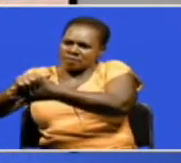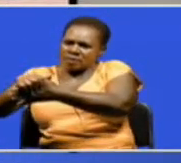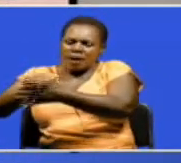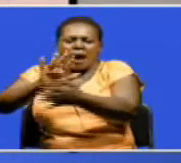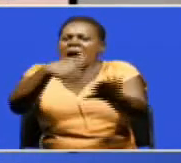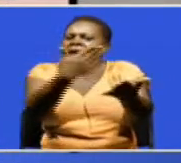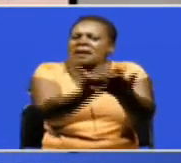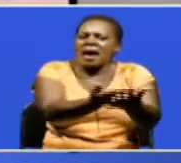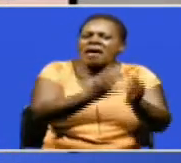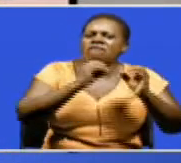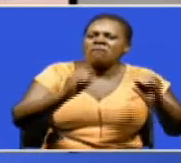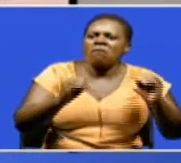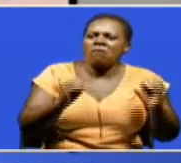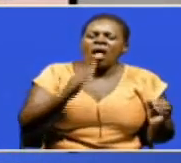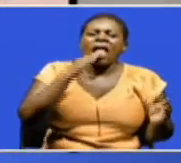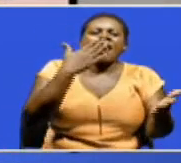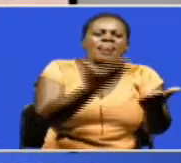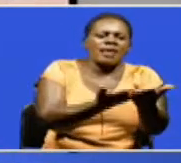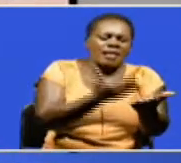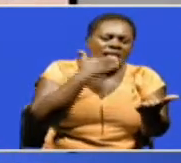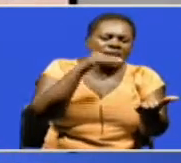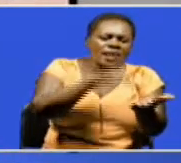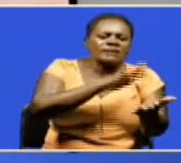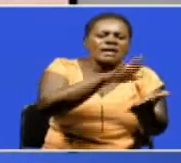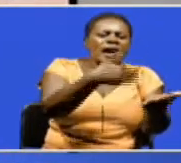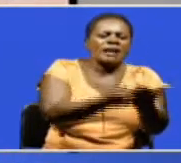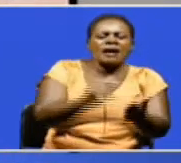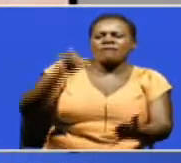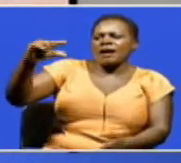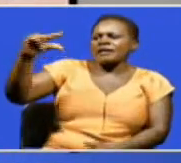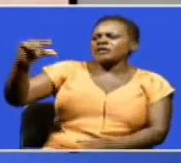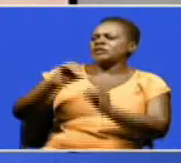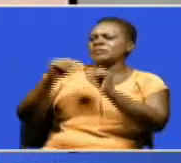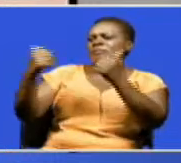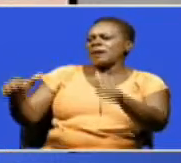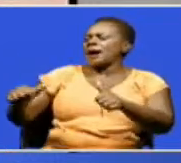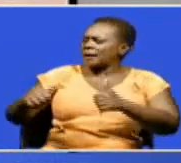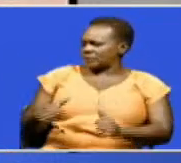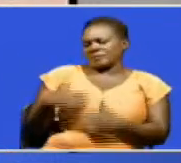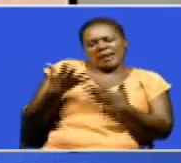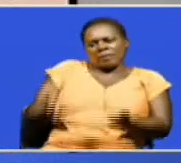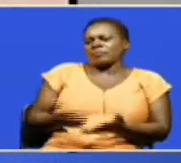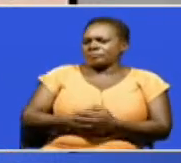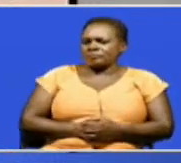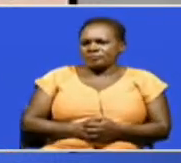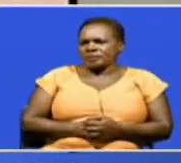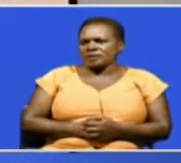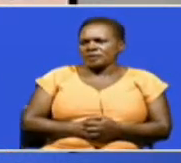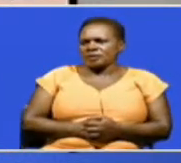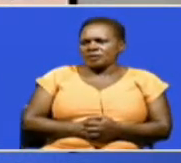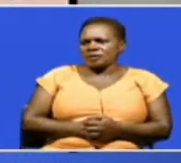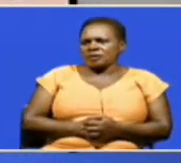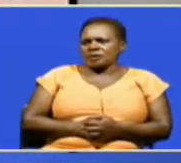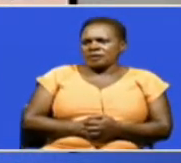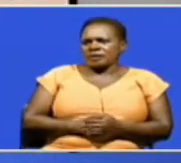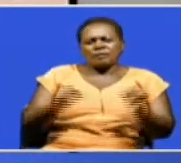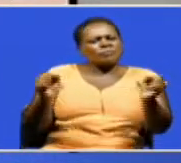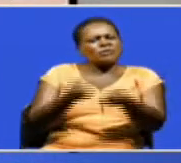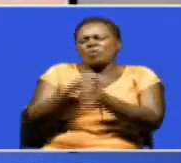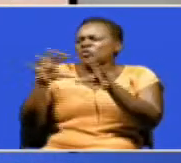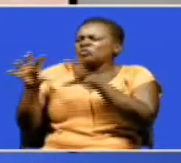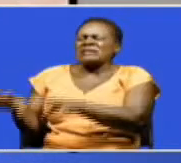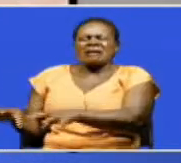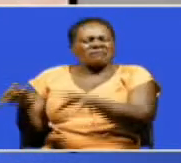hasifiki letters hasifiki kwa Inspector General. Sasa si hatuwezi kuwa